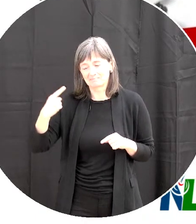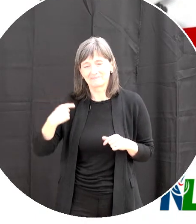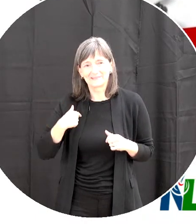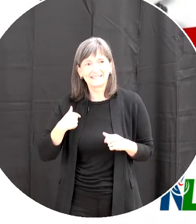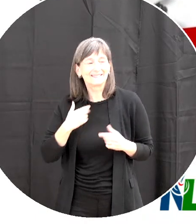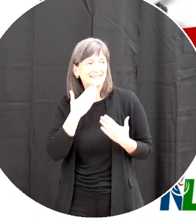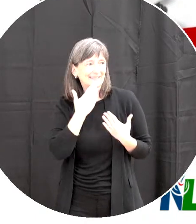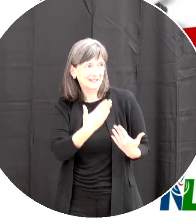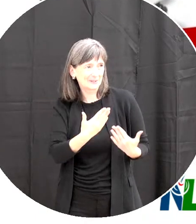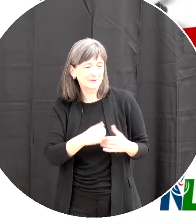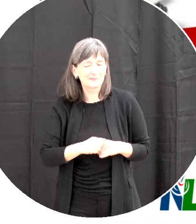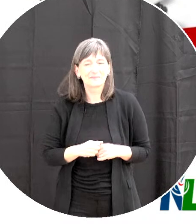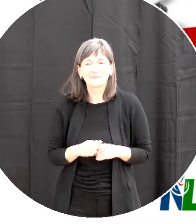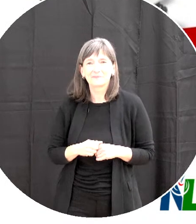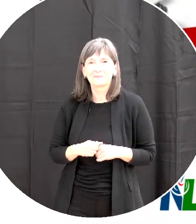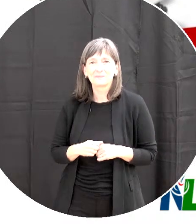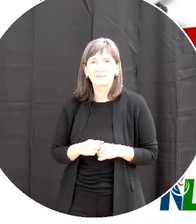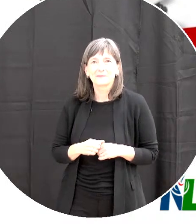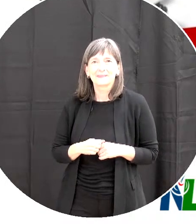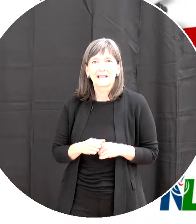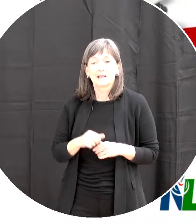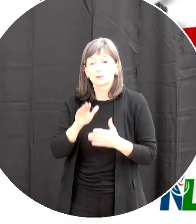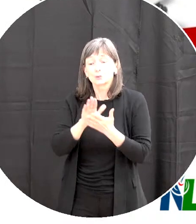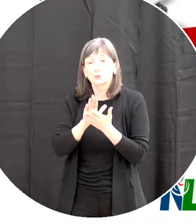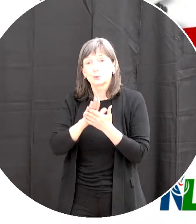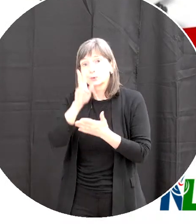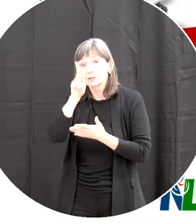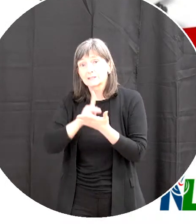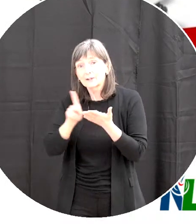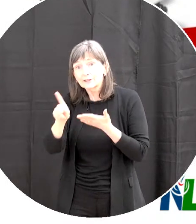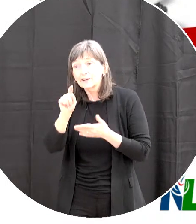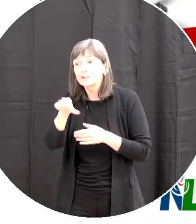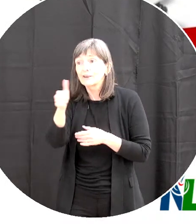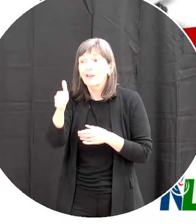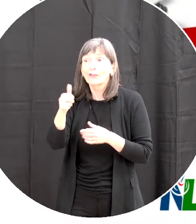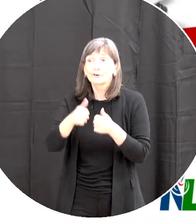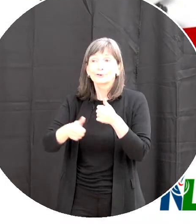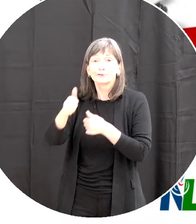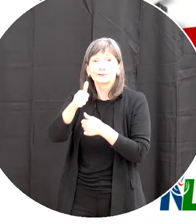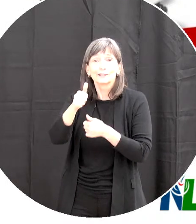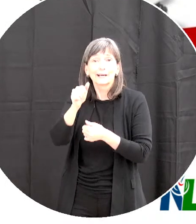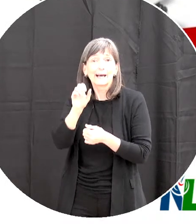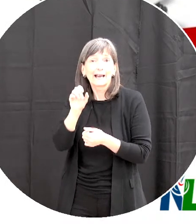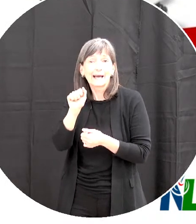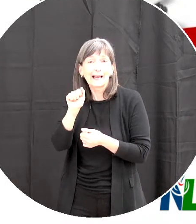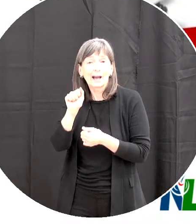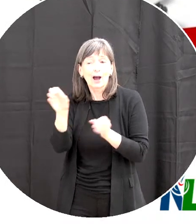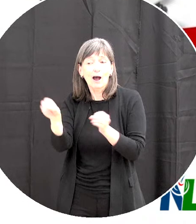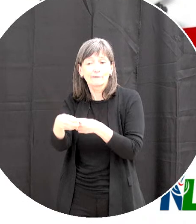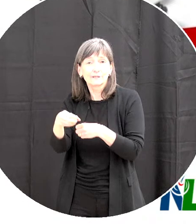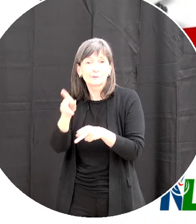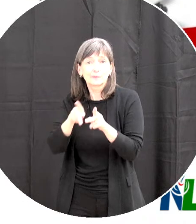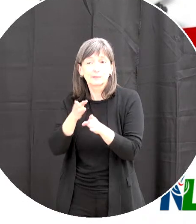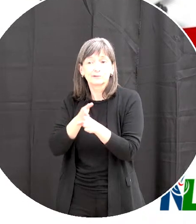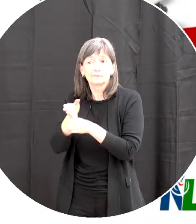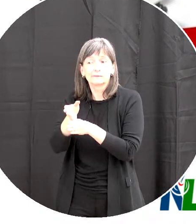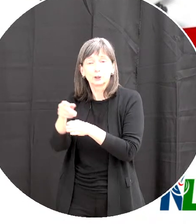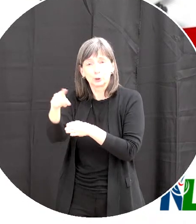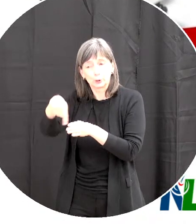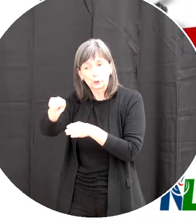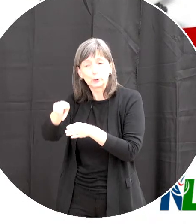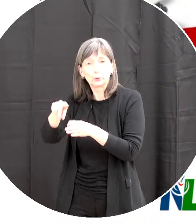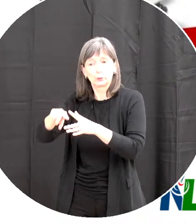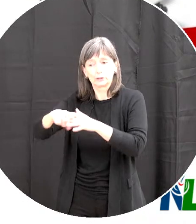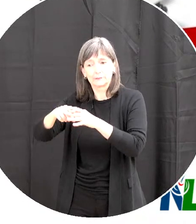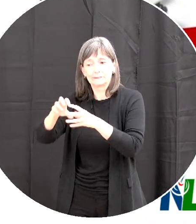Elaine. And for all the school secretaries and other administrative professionals out there, you are the nucleus of